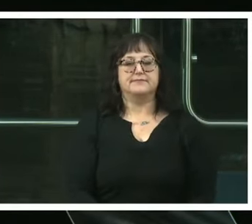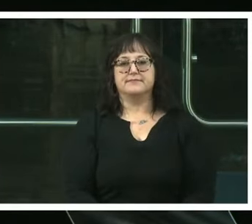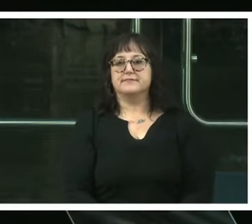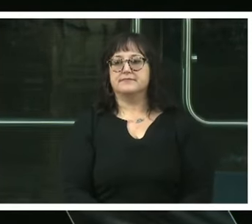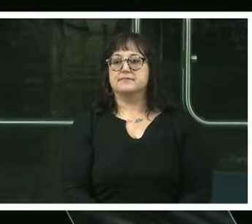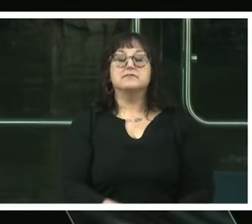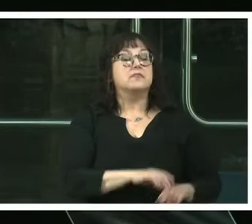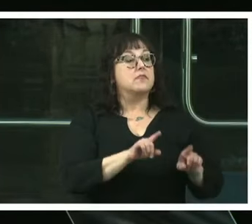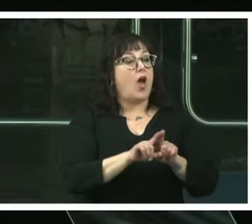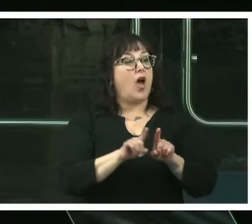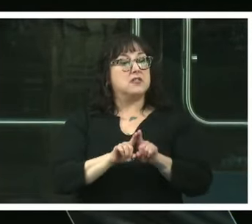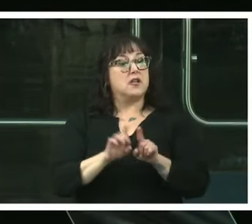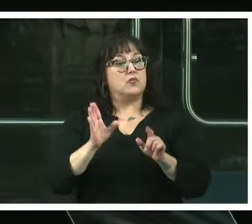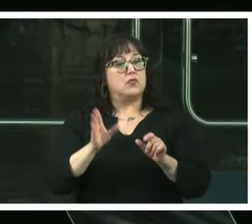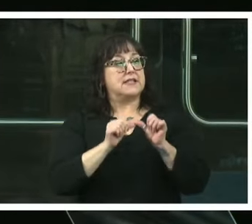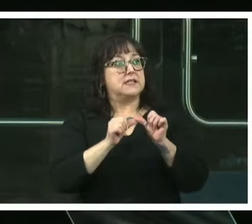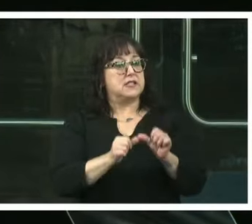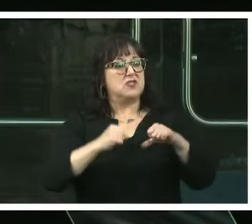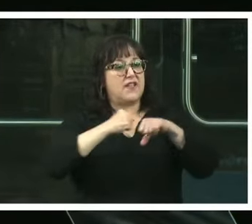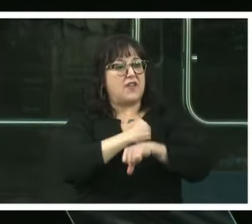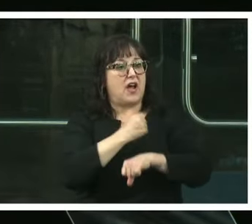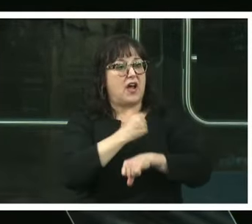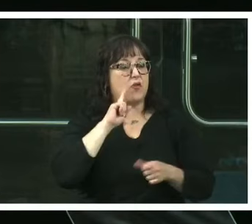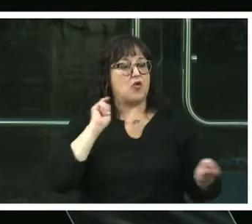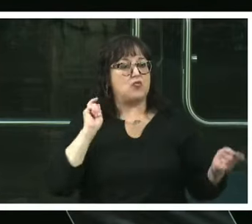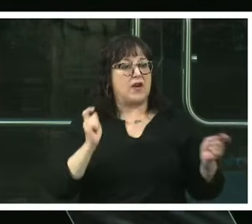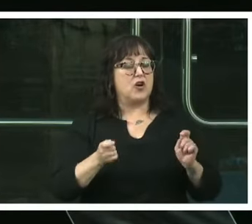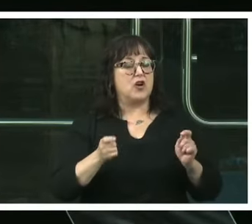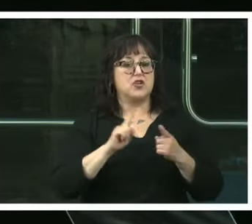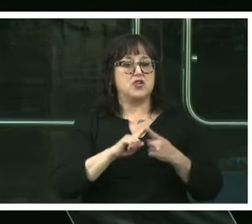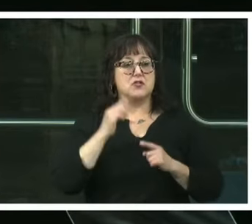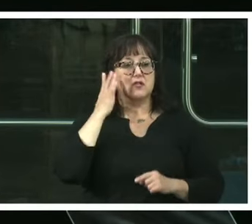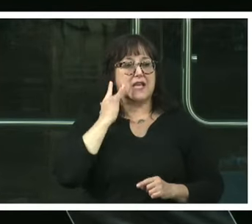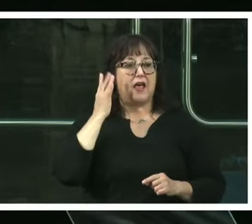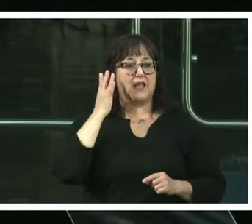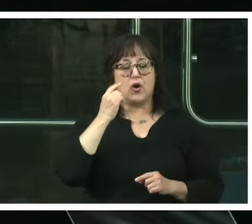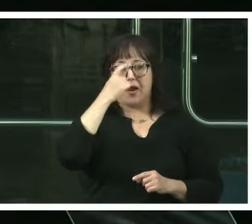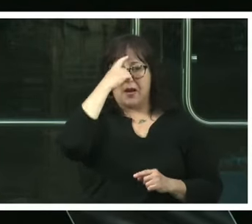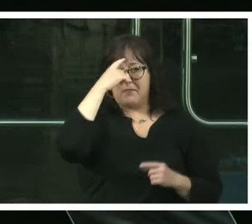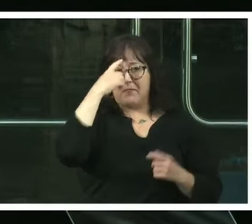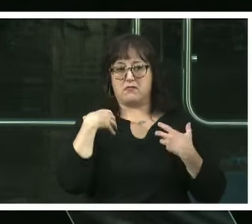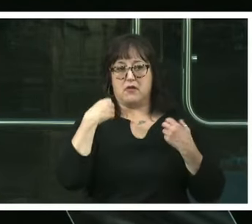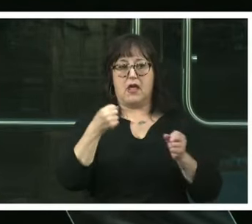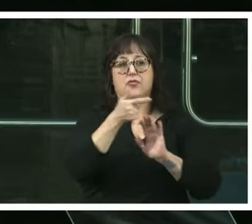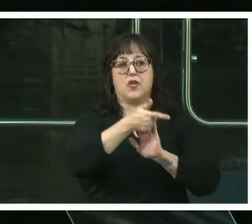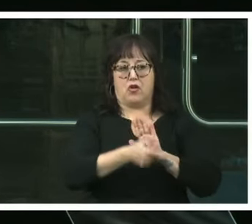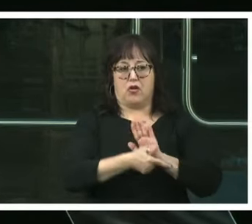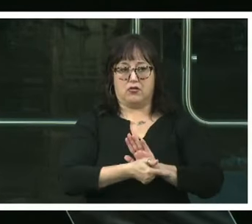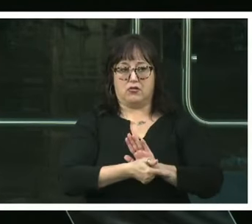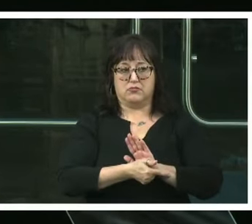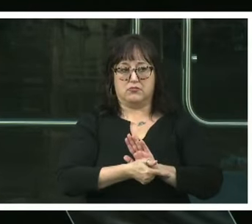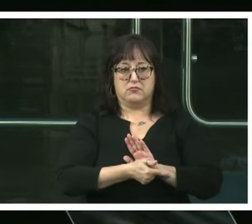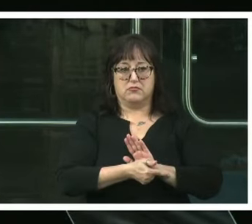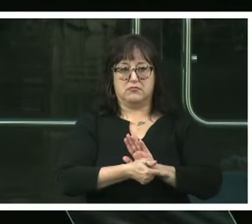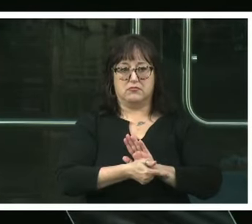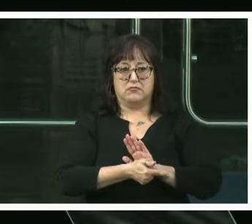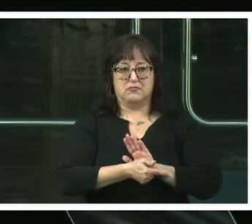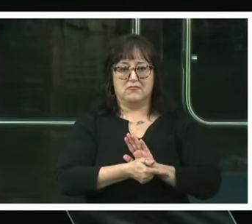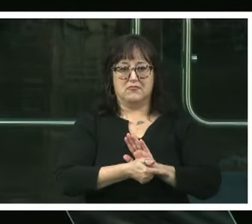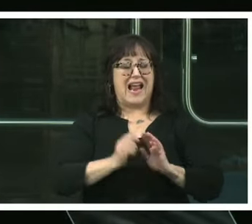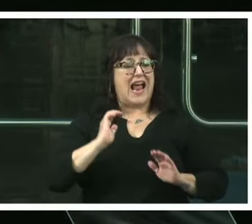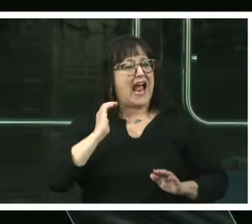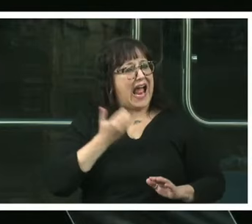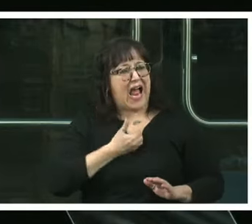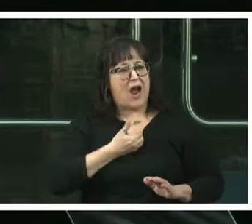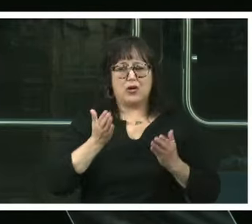We will also continue to fight for reforms to California's mental health laws. Our reforms have been defeated